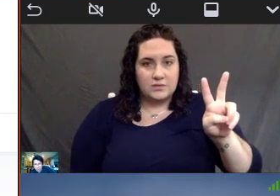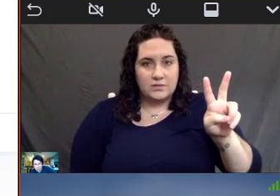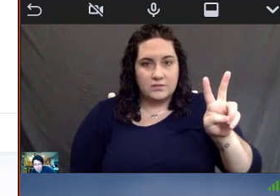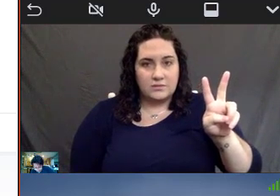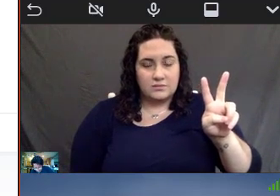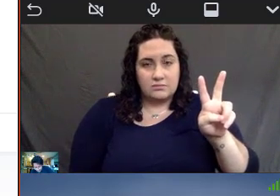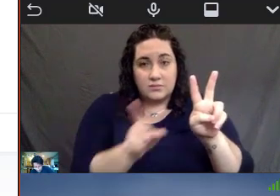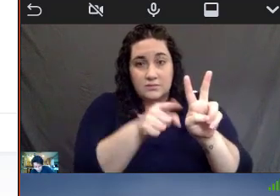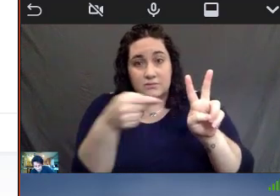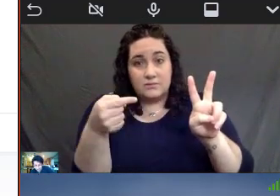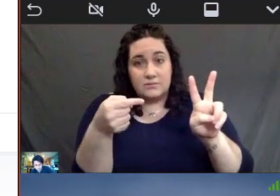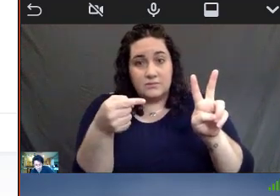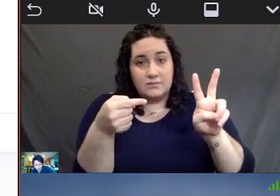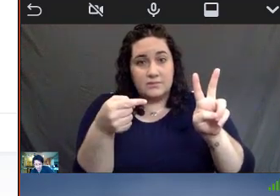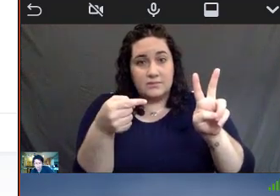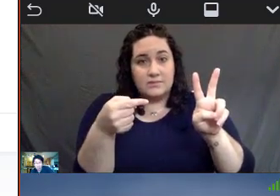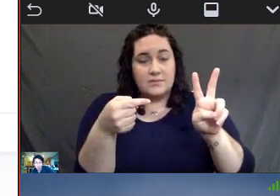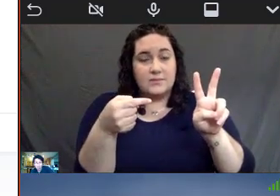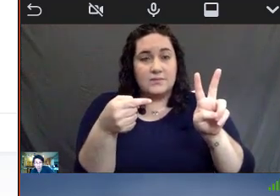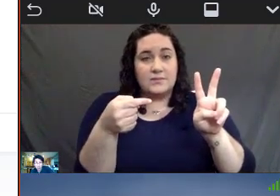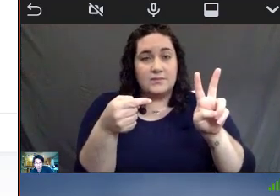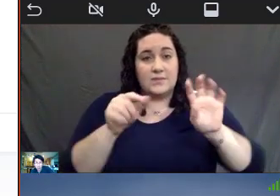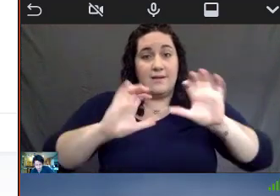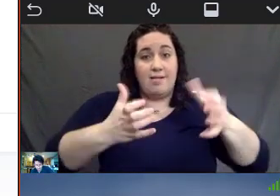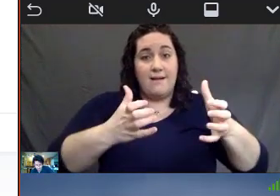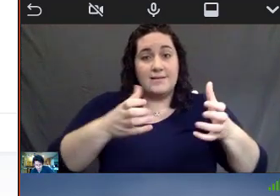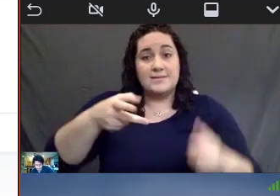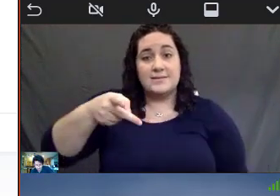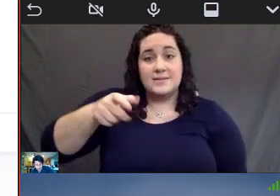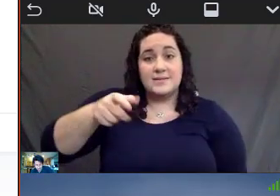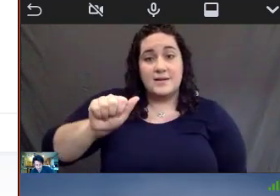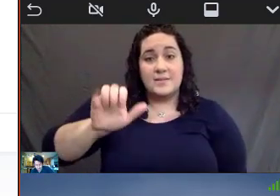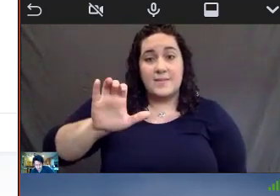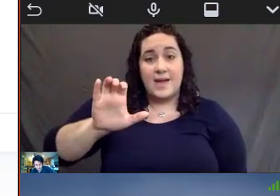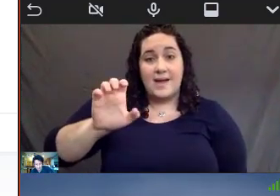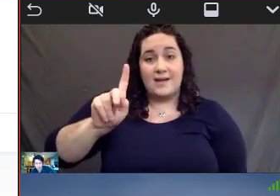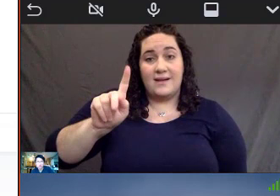class packets. So TP stands for team problems,